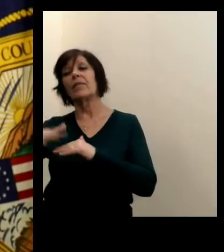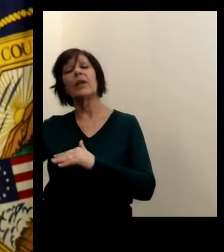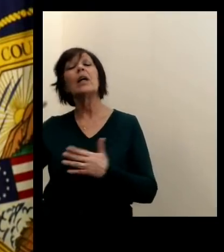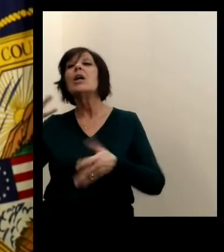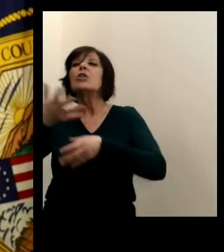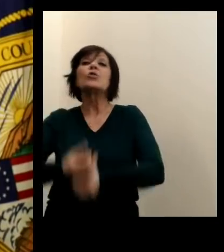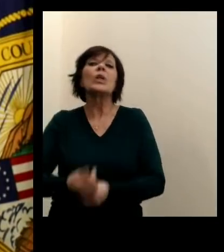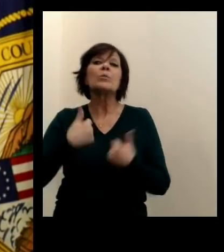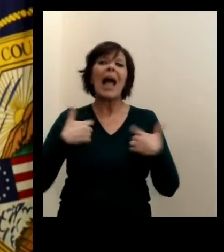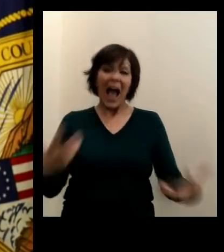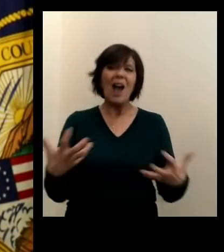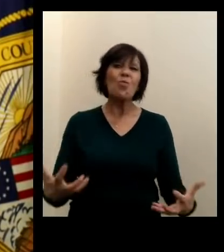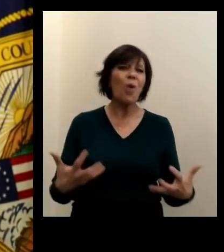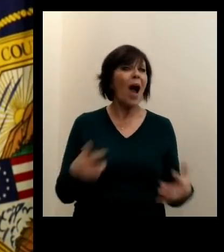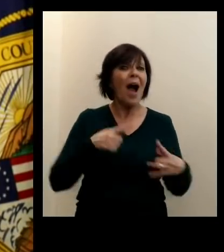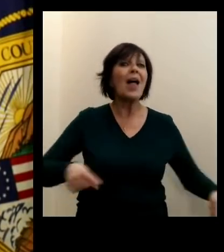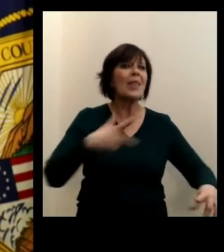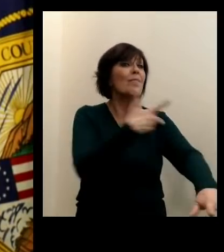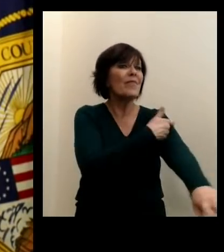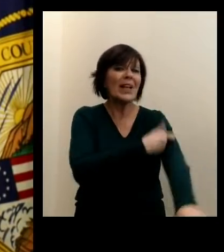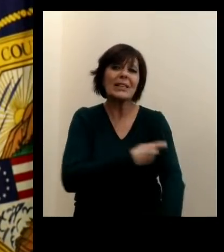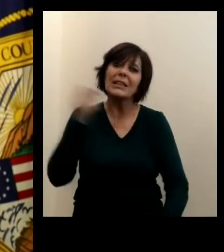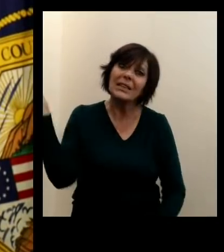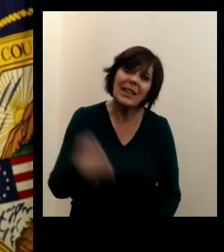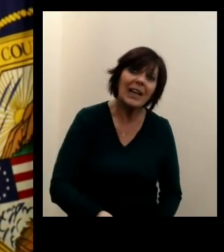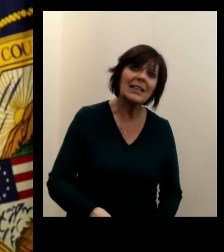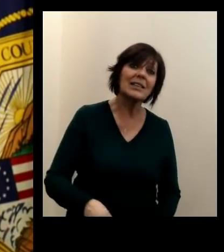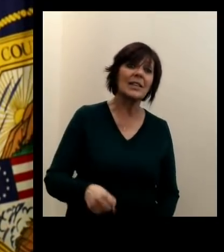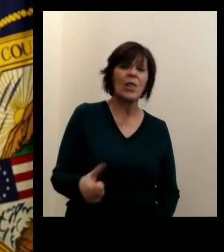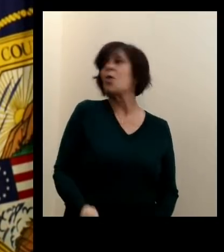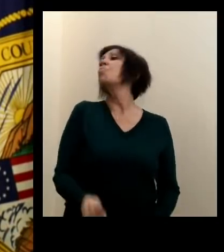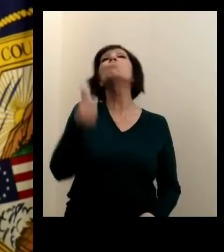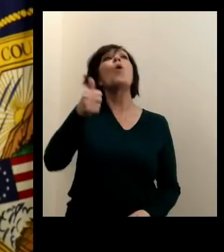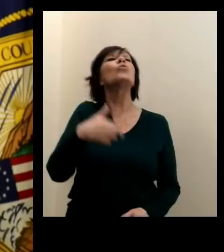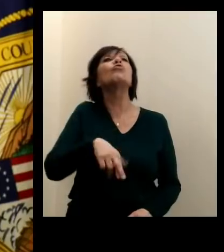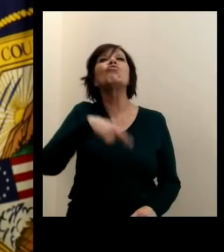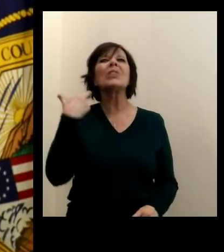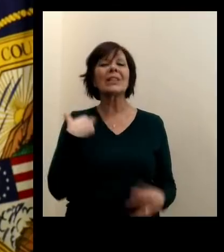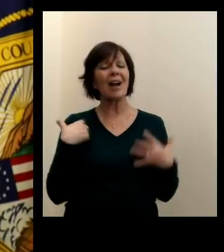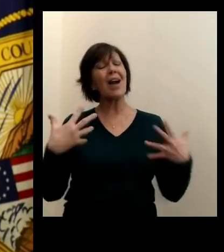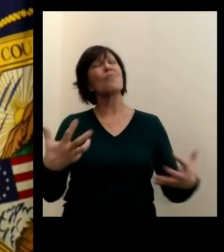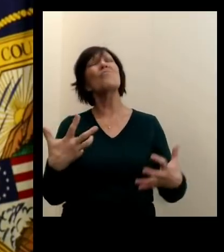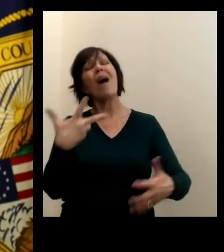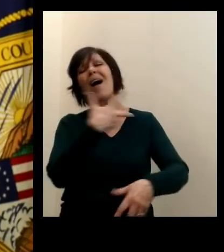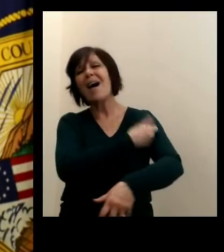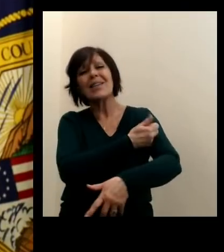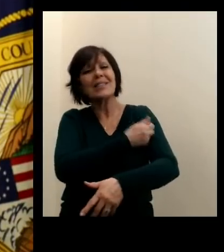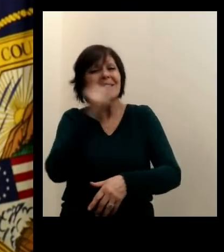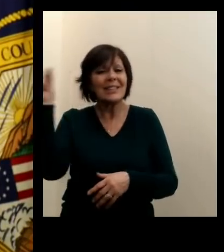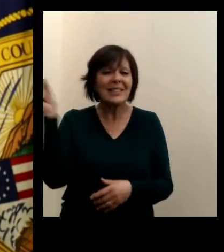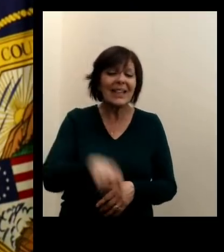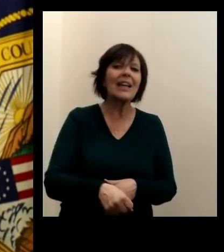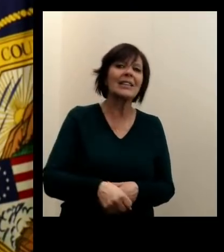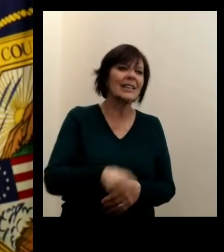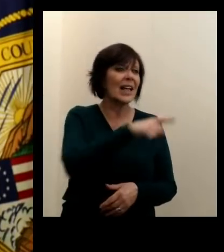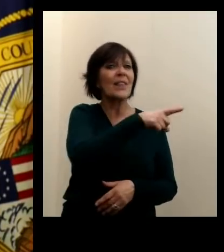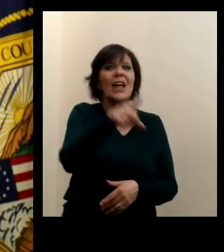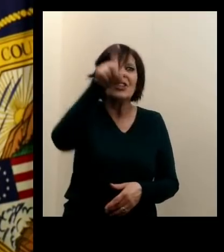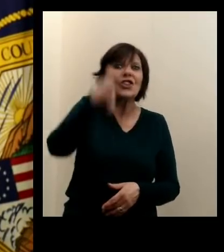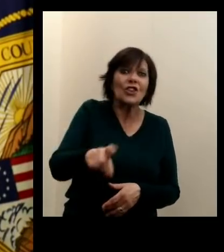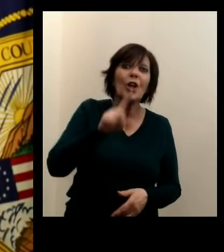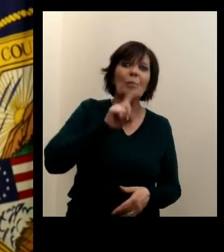me, I want to get those people vaccinated. Those are the most at-risk individuals. Those are the people who should be getting